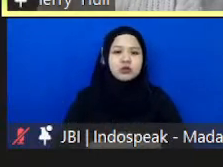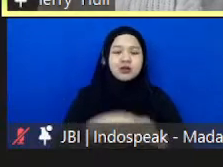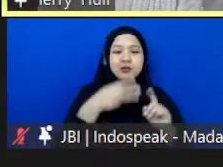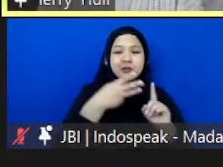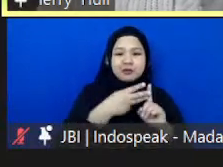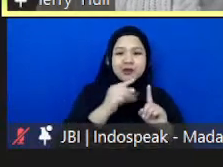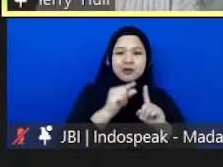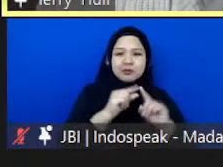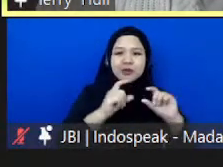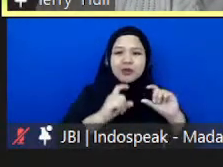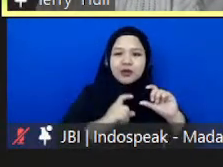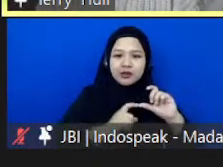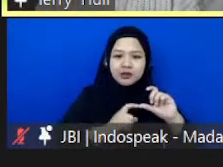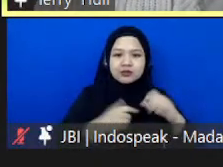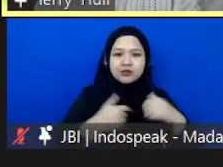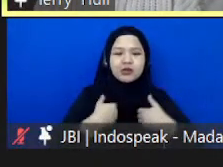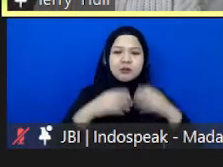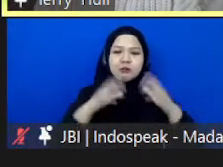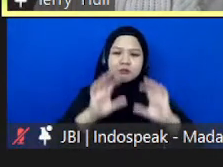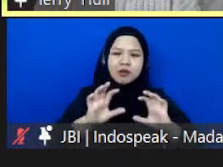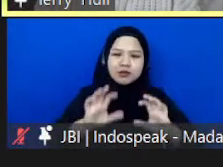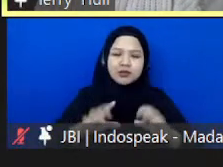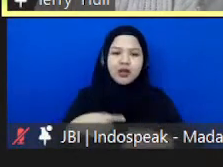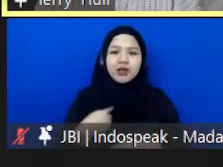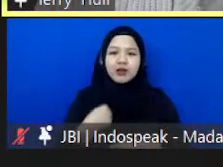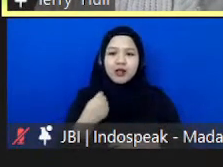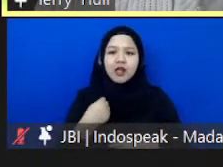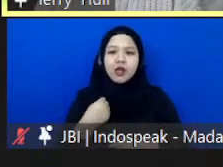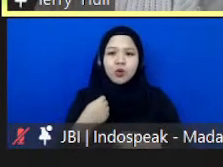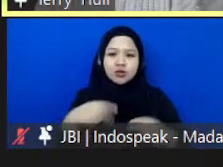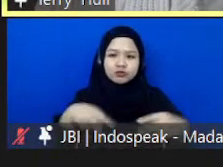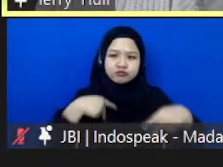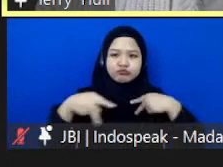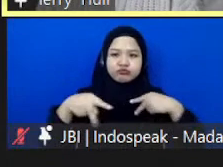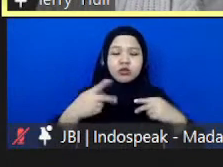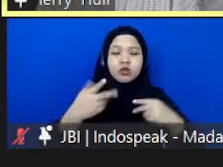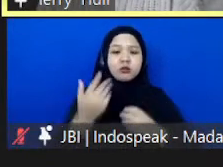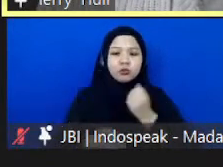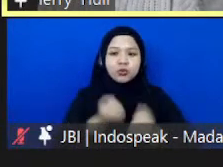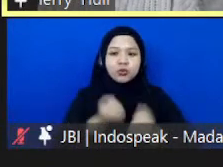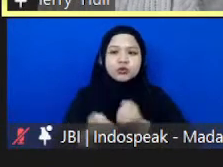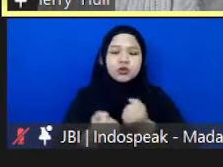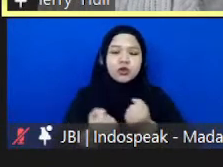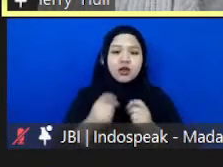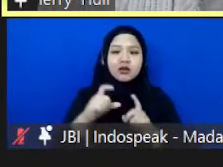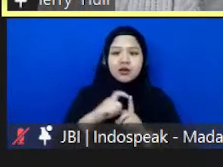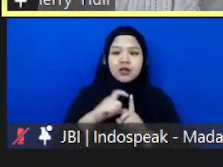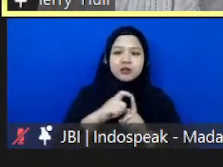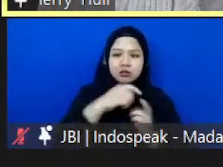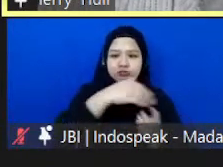of volunteers and others who did try to collect the data.